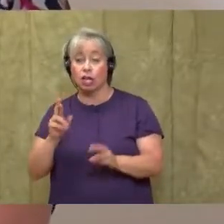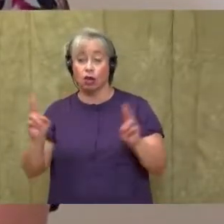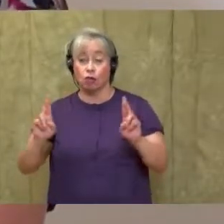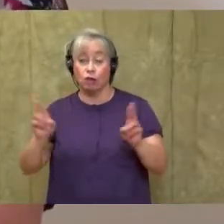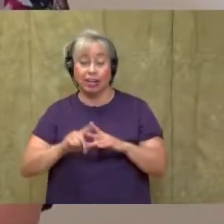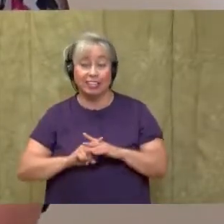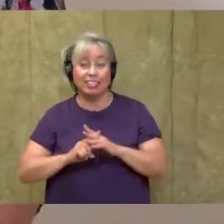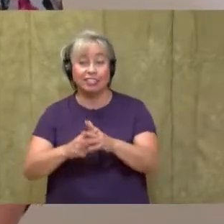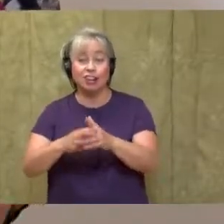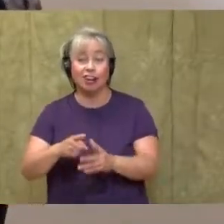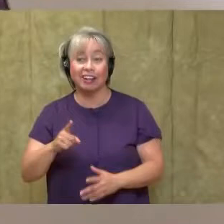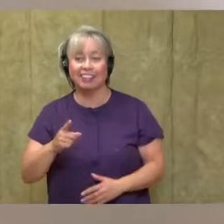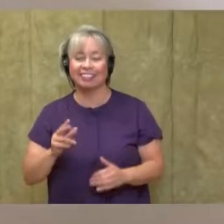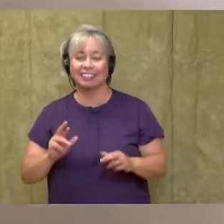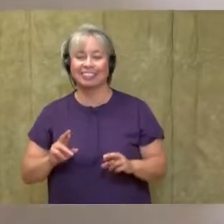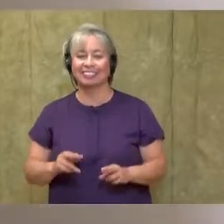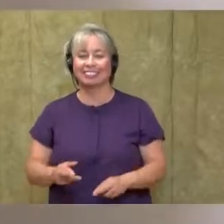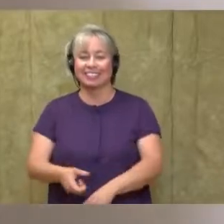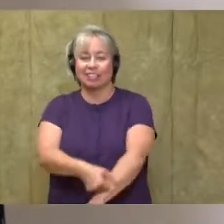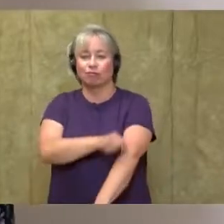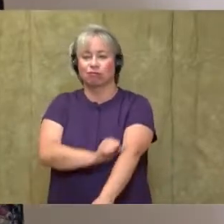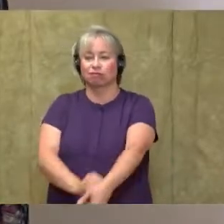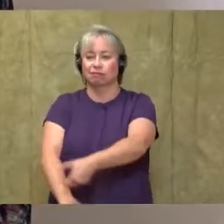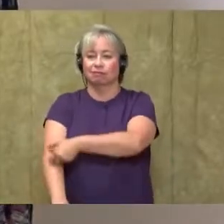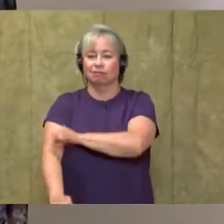started? All right, here we go, week 2.